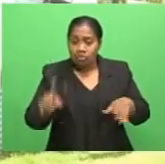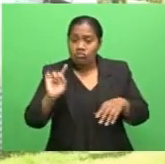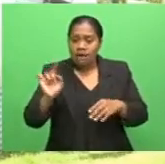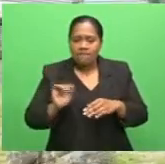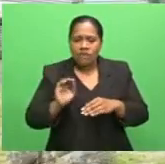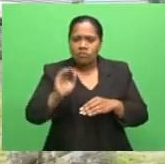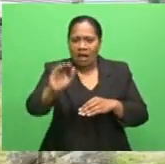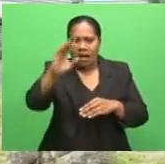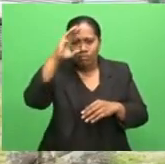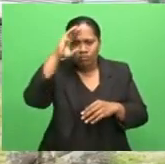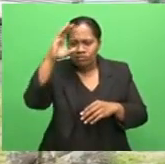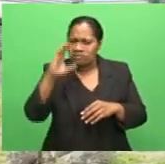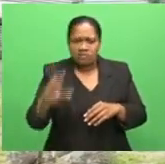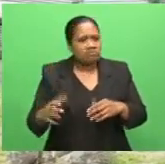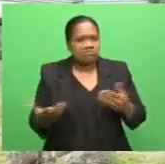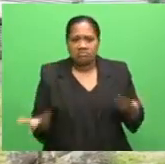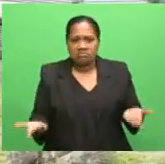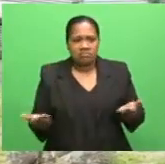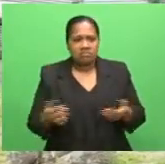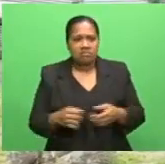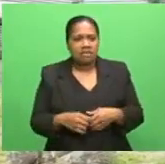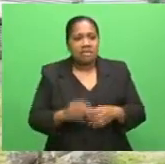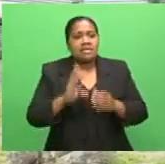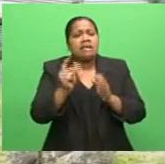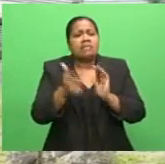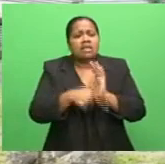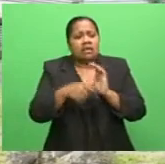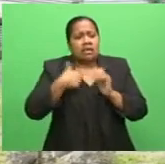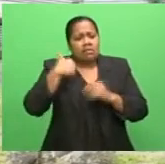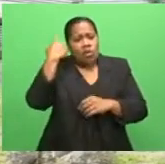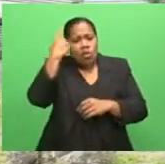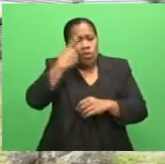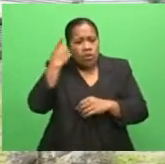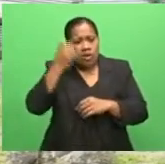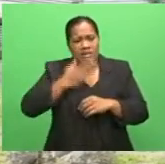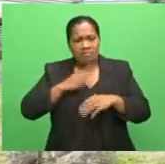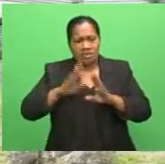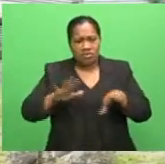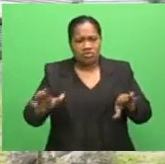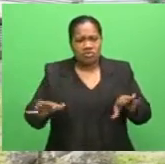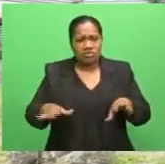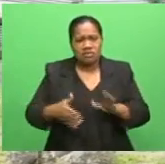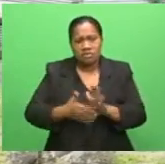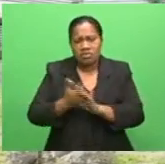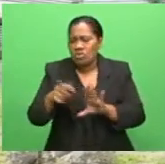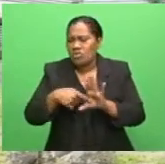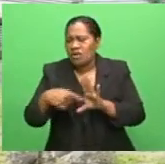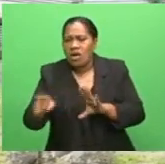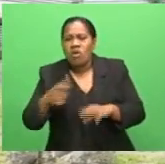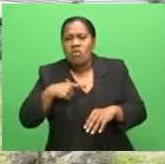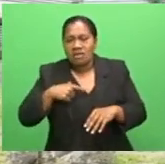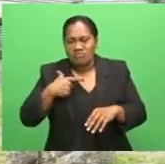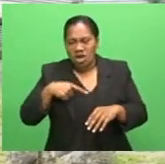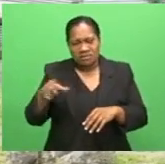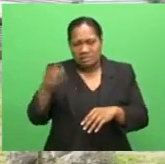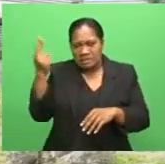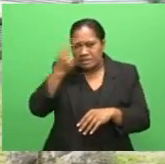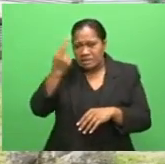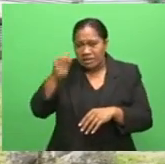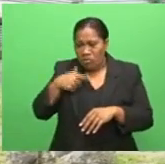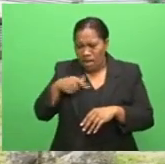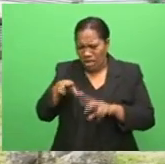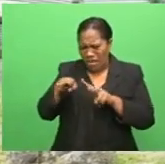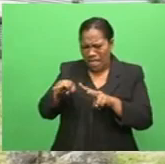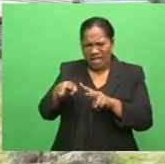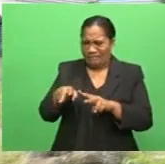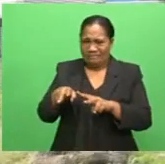country. Sometimes I worry for my children going out because it is very risky. The way the creek looks and smell, it is